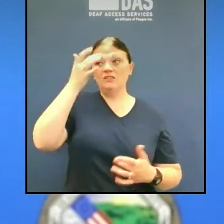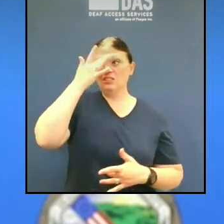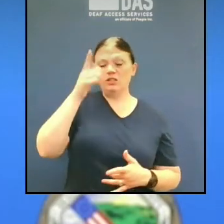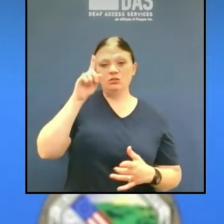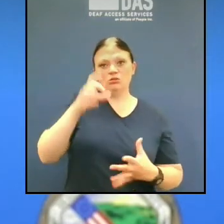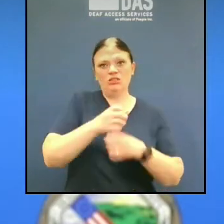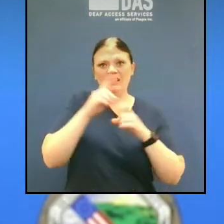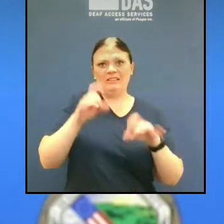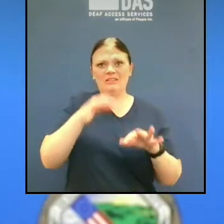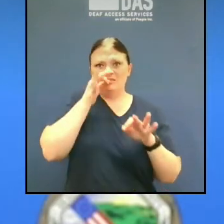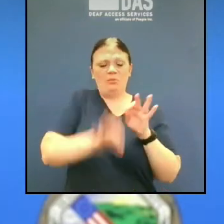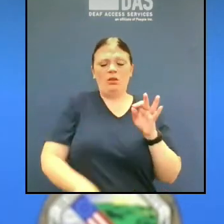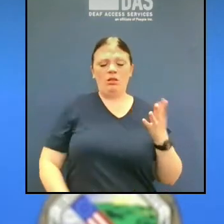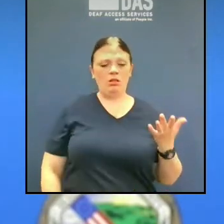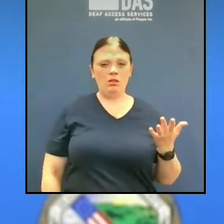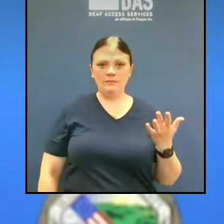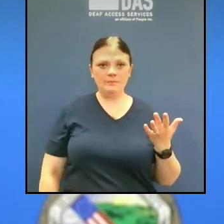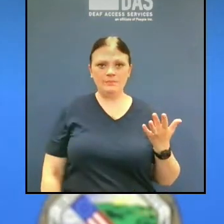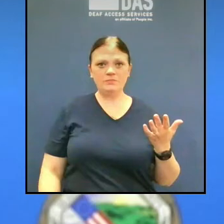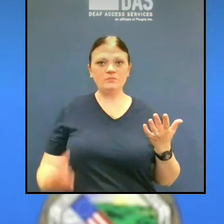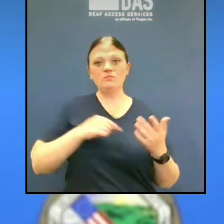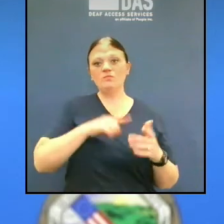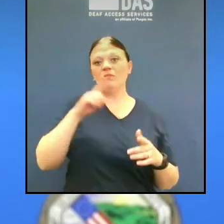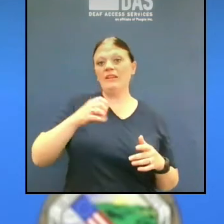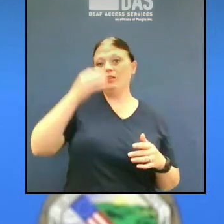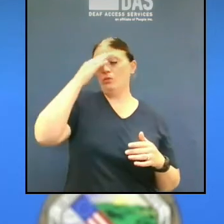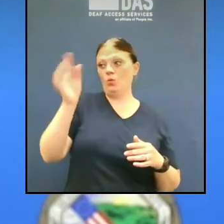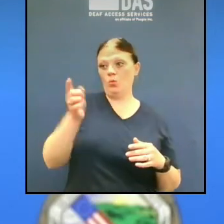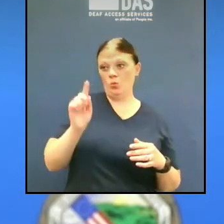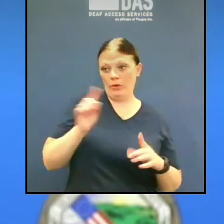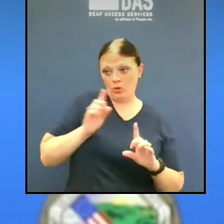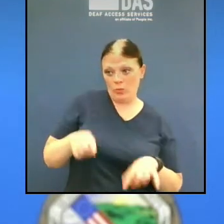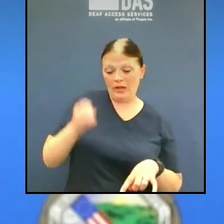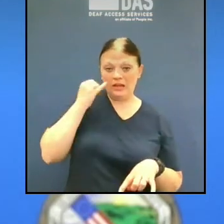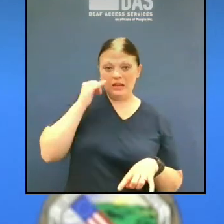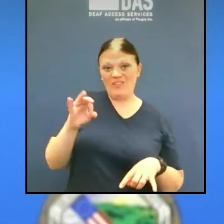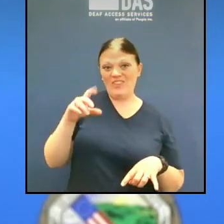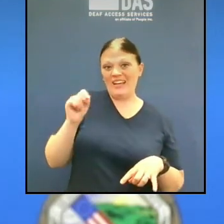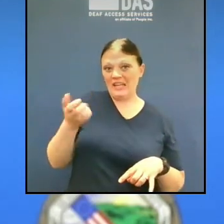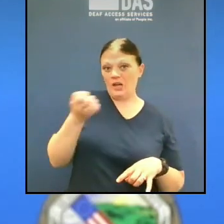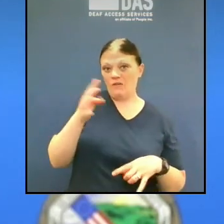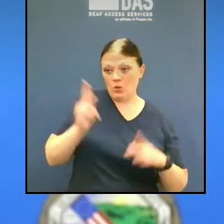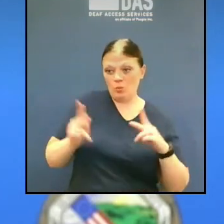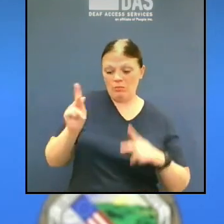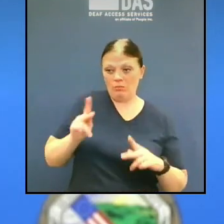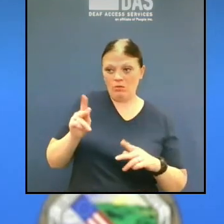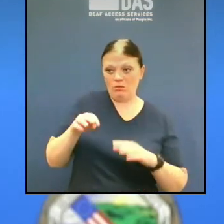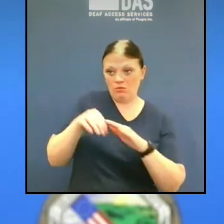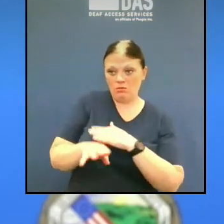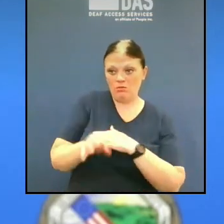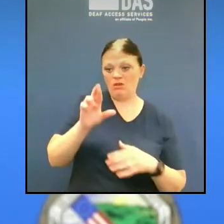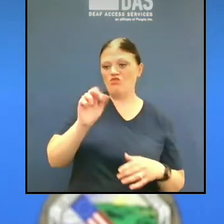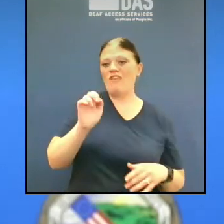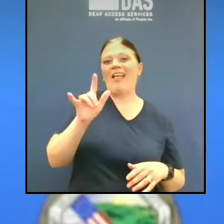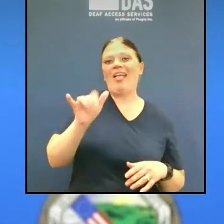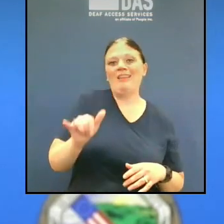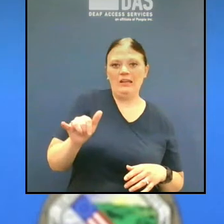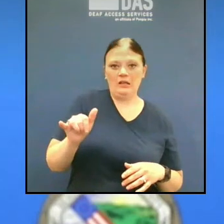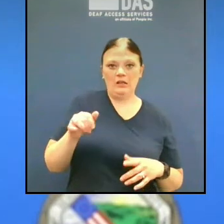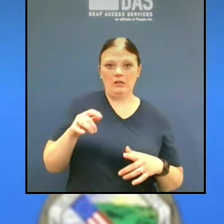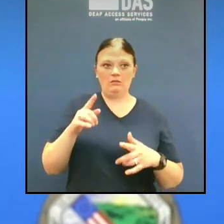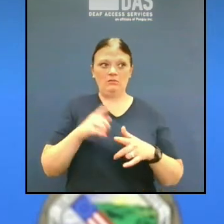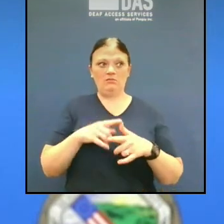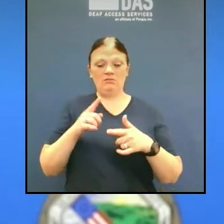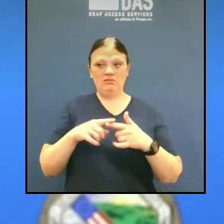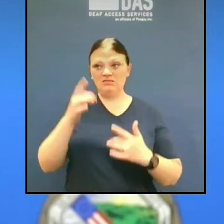get tested. Simple as that. And we need to know where you were. And if we find out that a few people were at the rally and they may have been sick at that point,